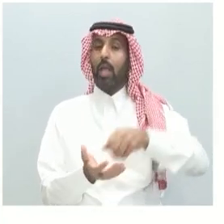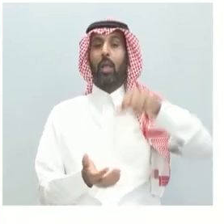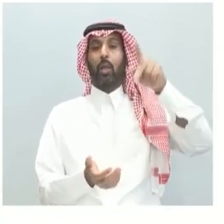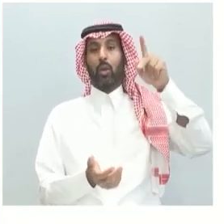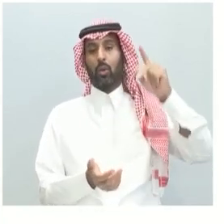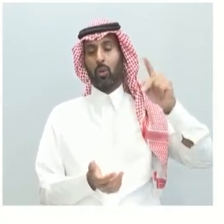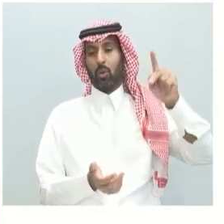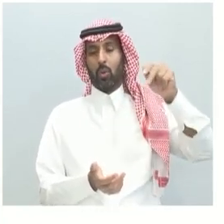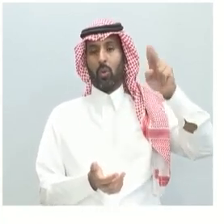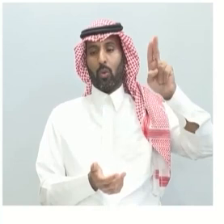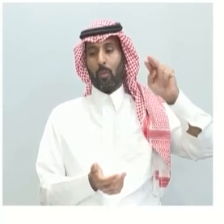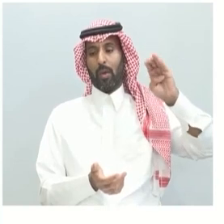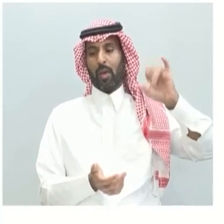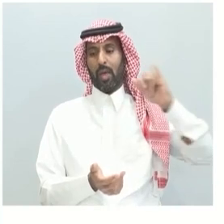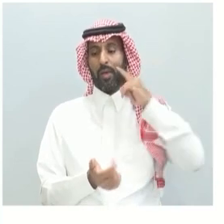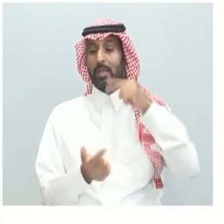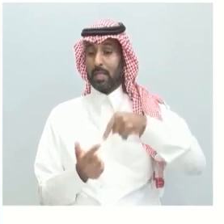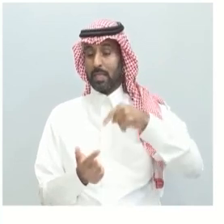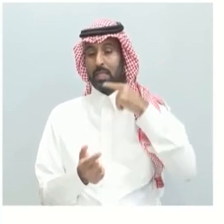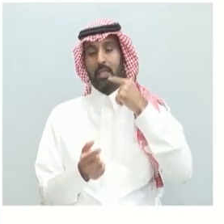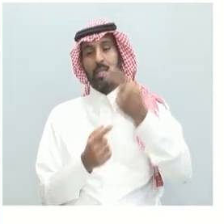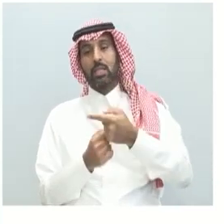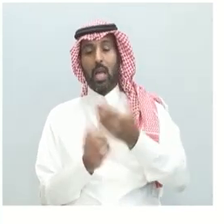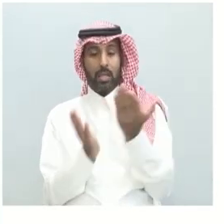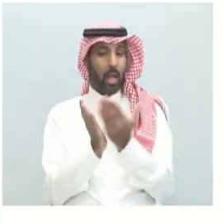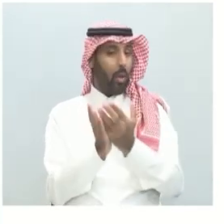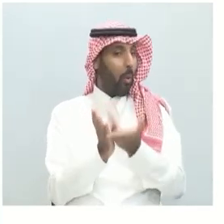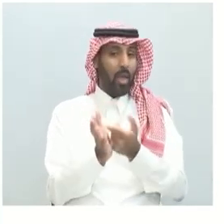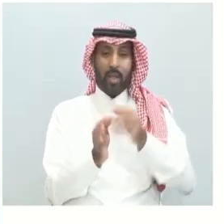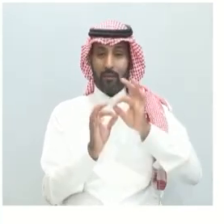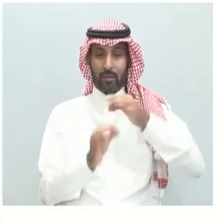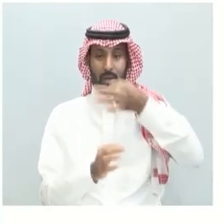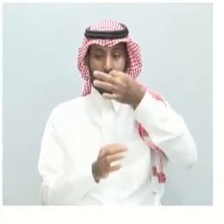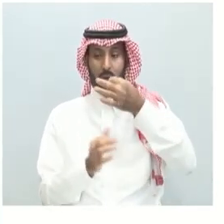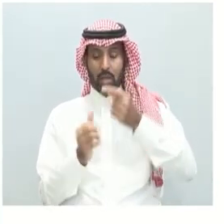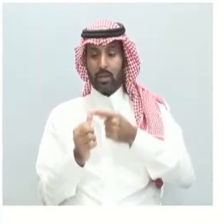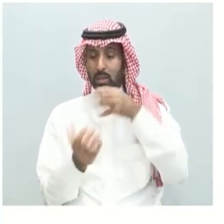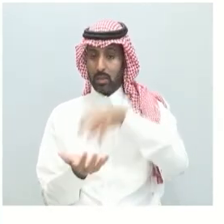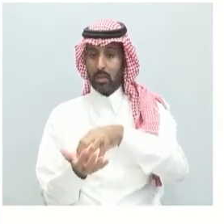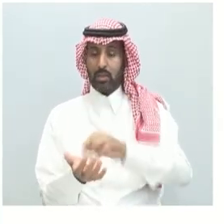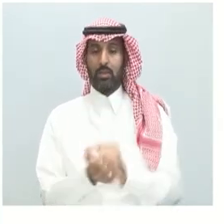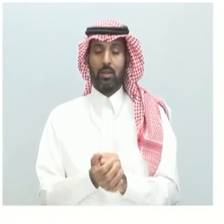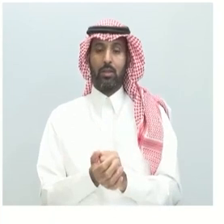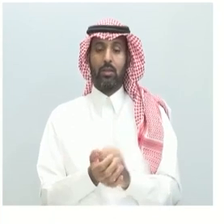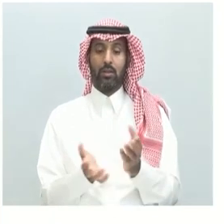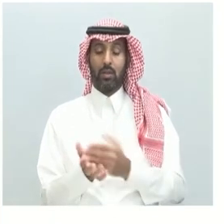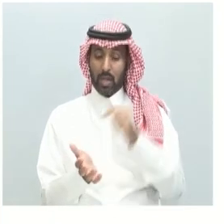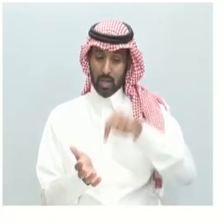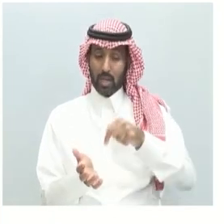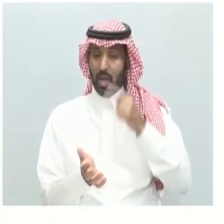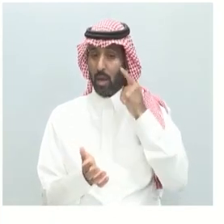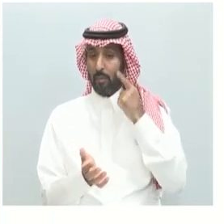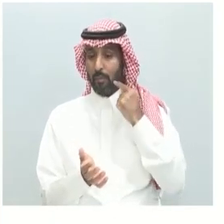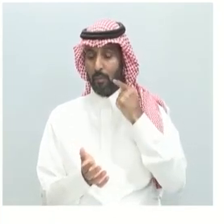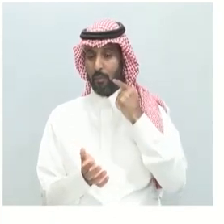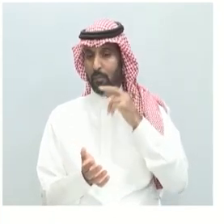is studying in France this year. So notice here, John lives in Quebec. This is permanent. This is